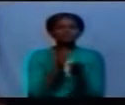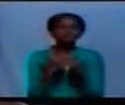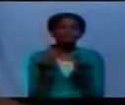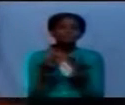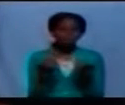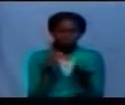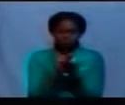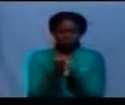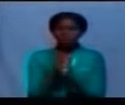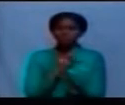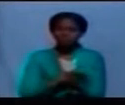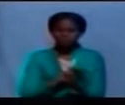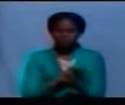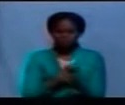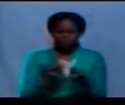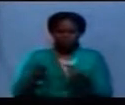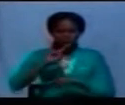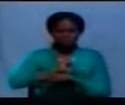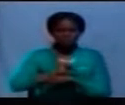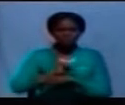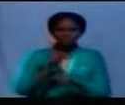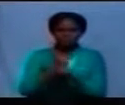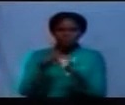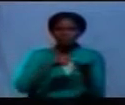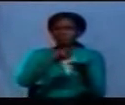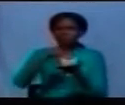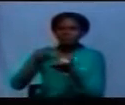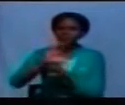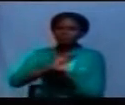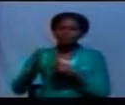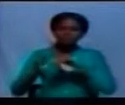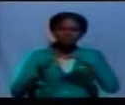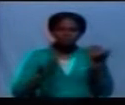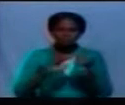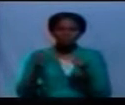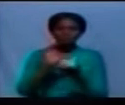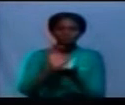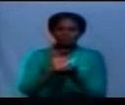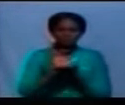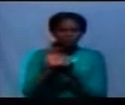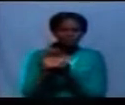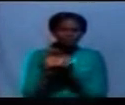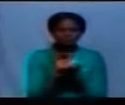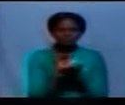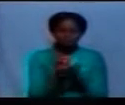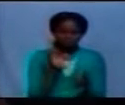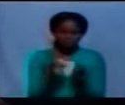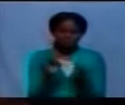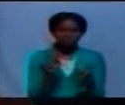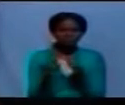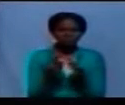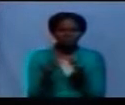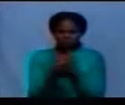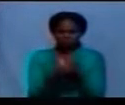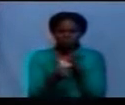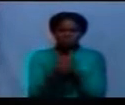They get paid, immediately they get paid, the money gets distributed to a lot of needs. In fact, if people were to save